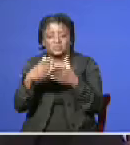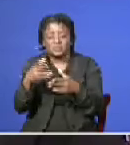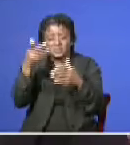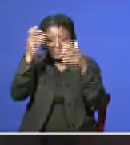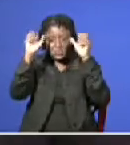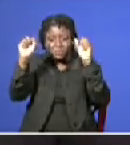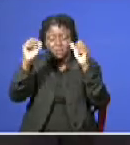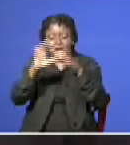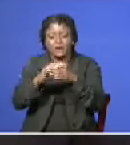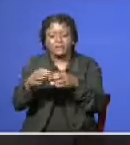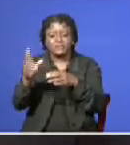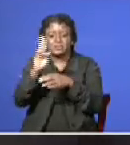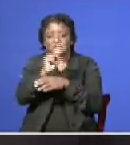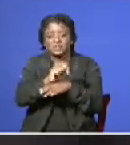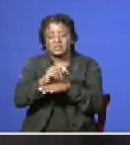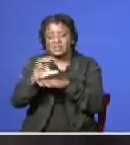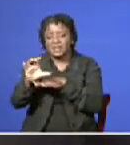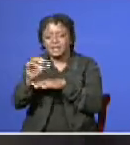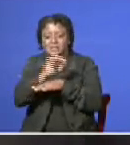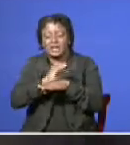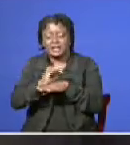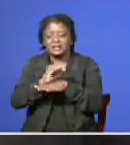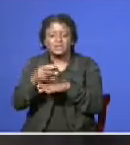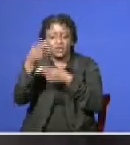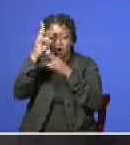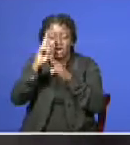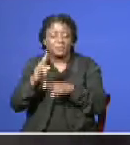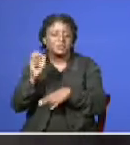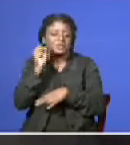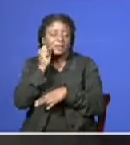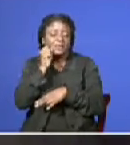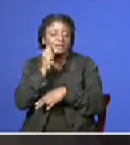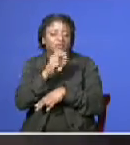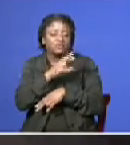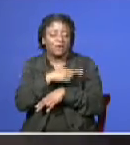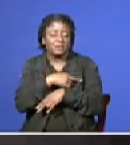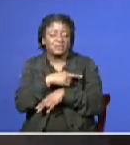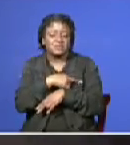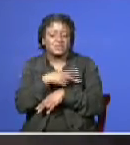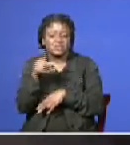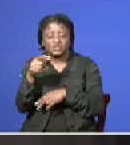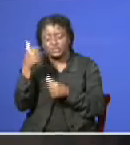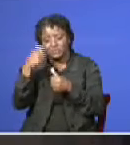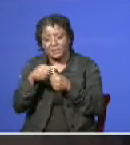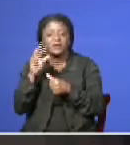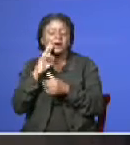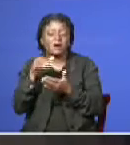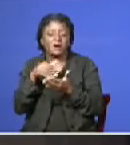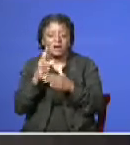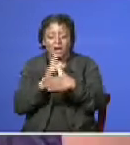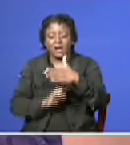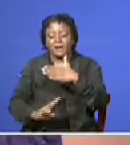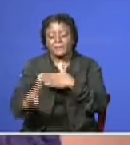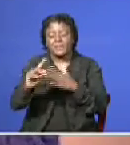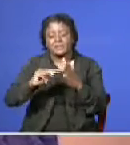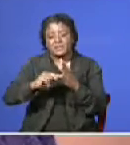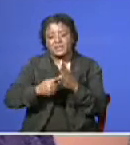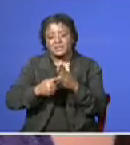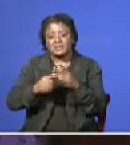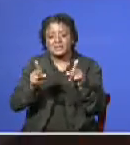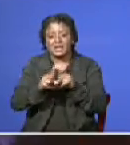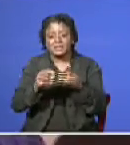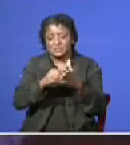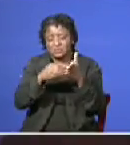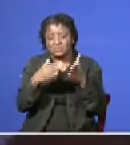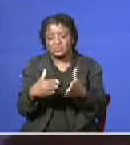Islands, the Honorable Charlene Cartwright Robinson. She too reminisced on her humble beginnings as a University of the West Indies student. And I want to